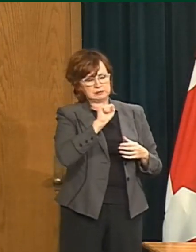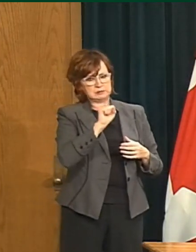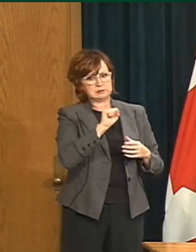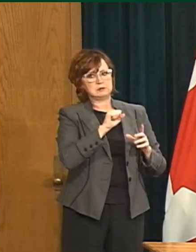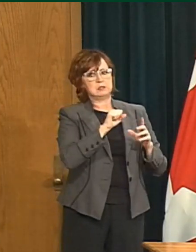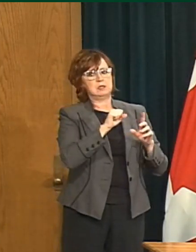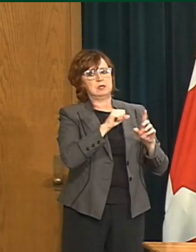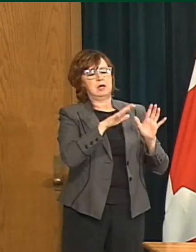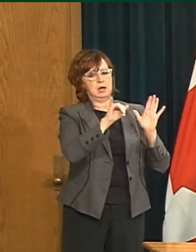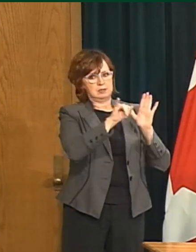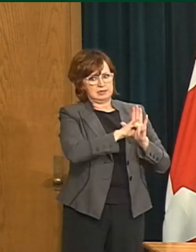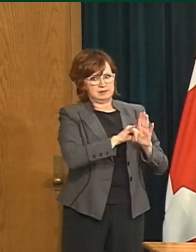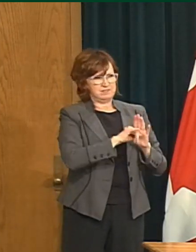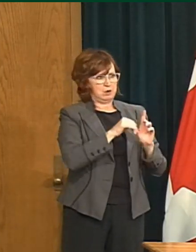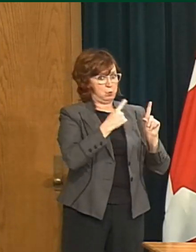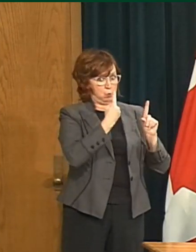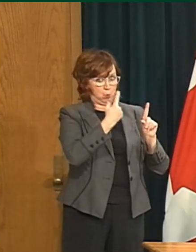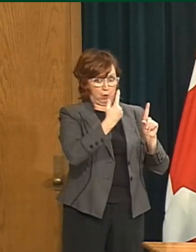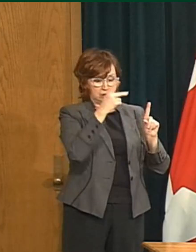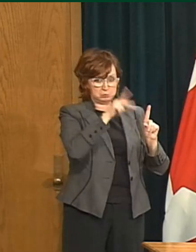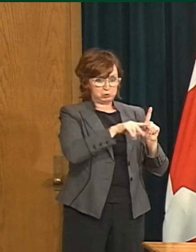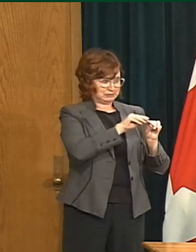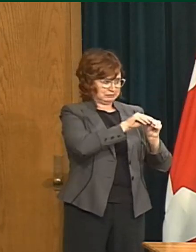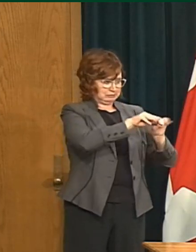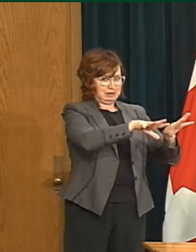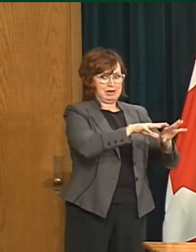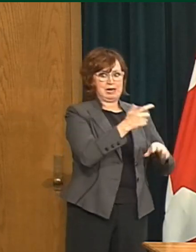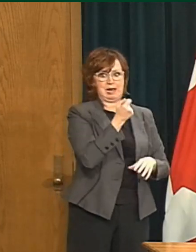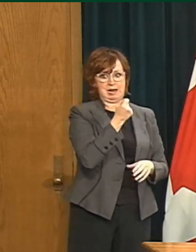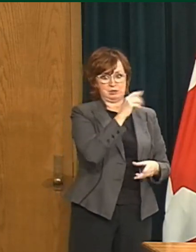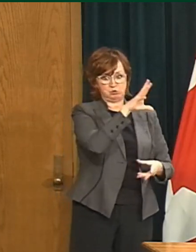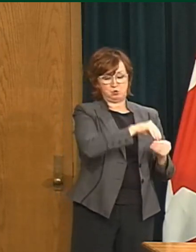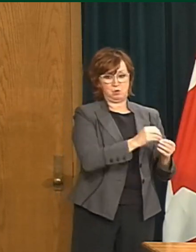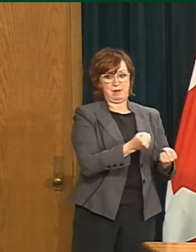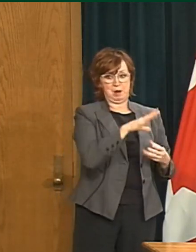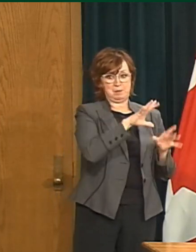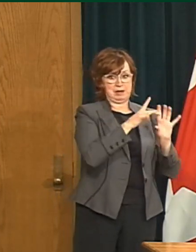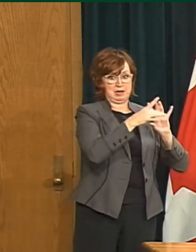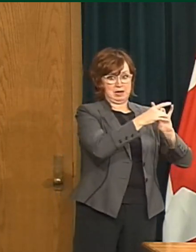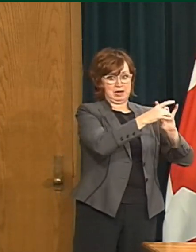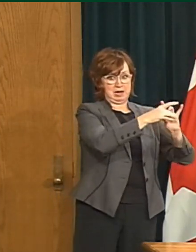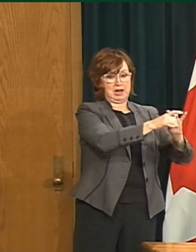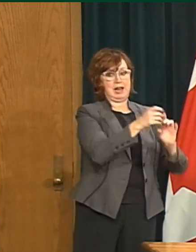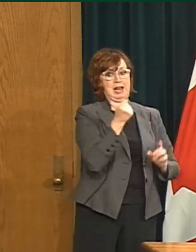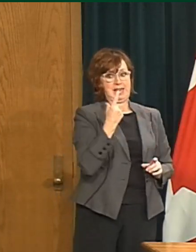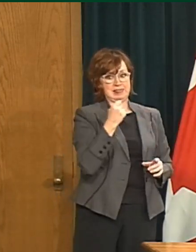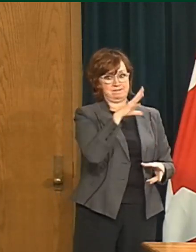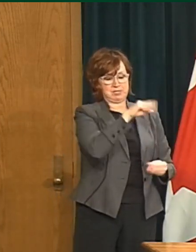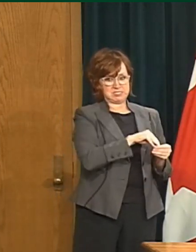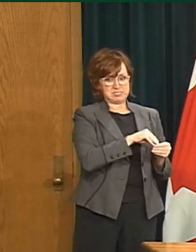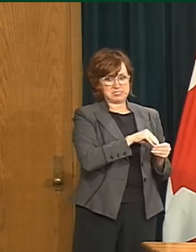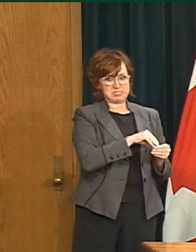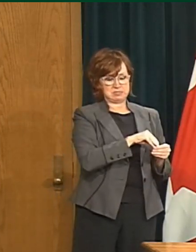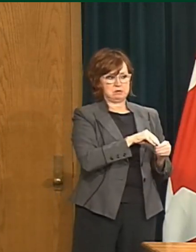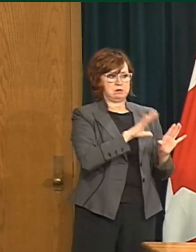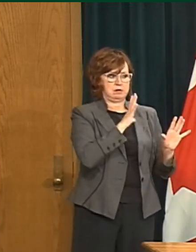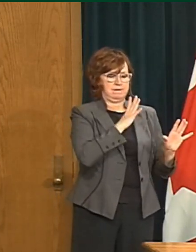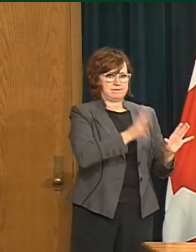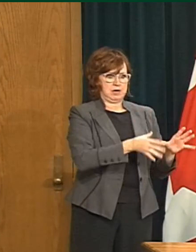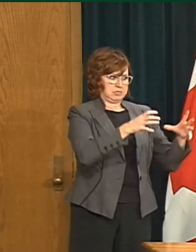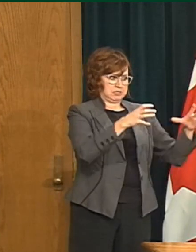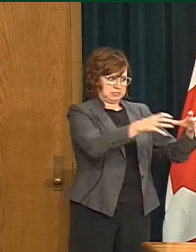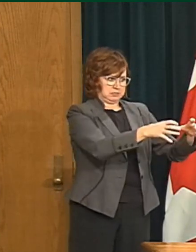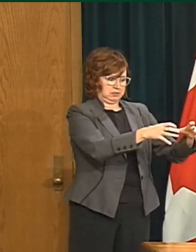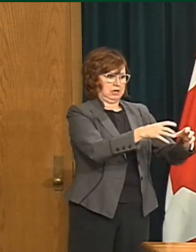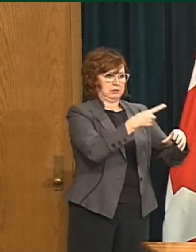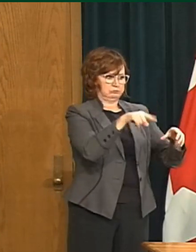of contact here just recently, that we're able to isolate that and disallow that from spreading into the broader community. That